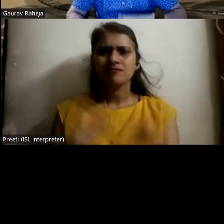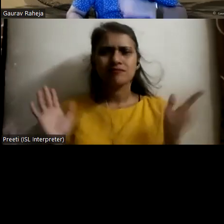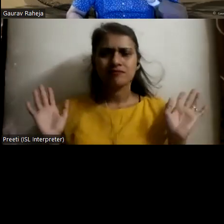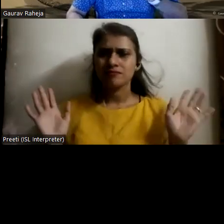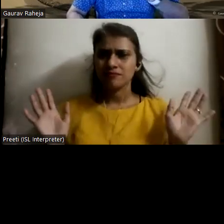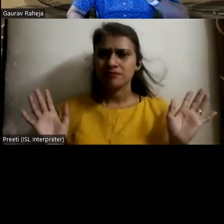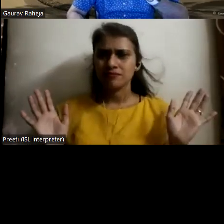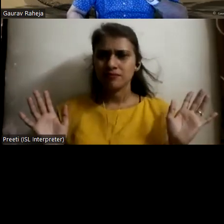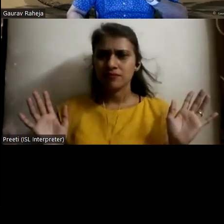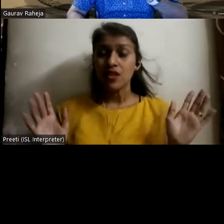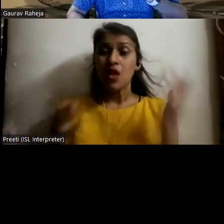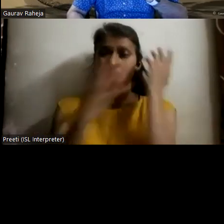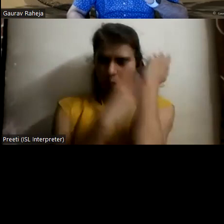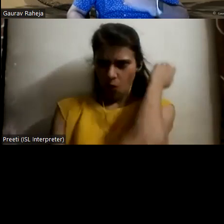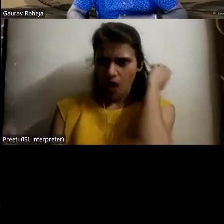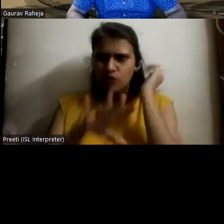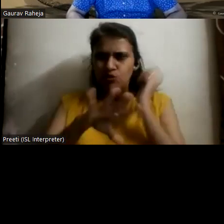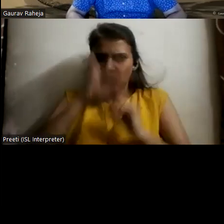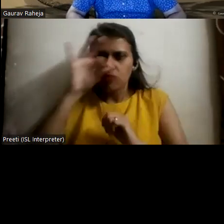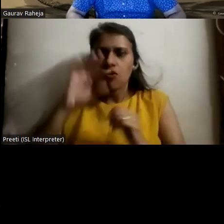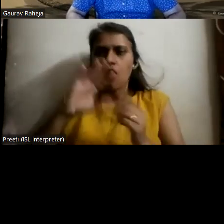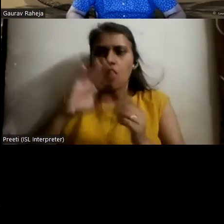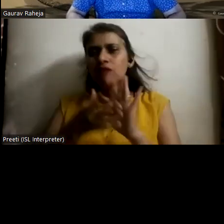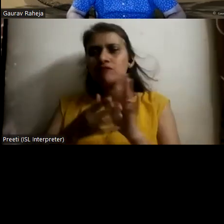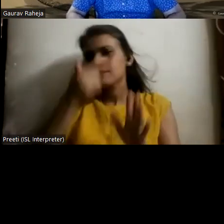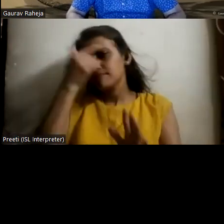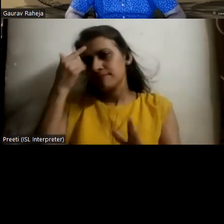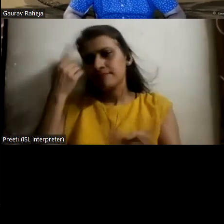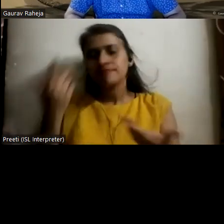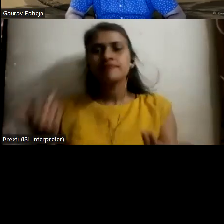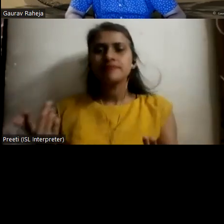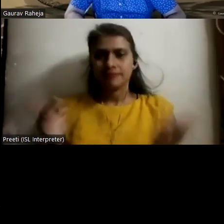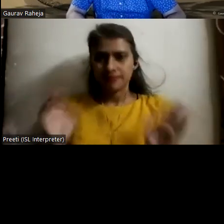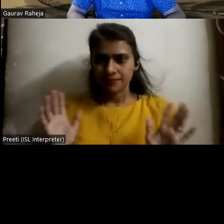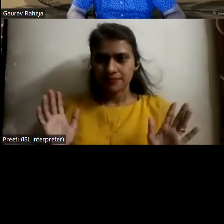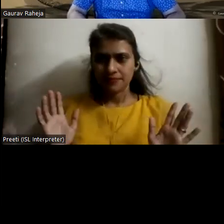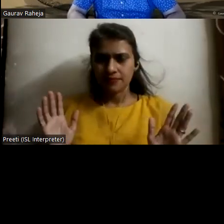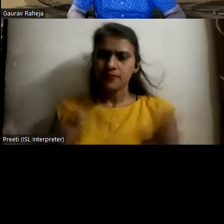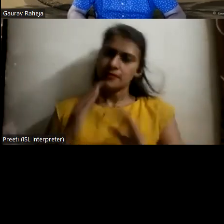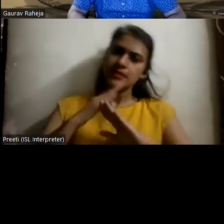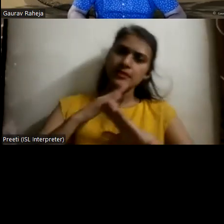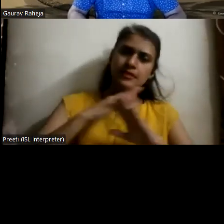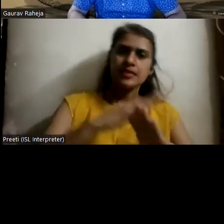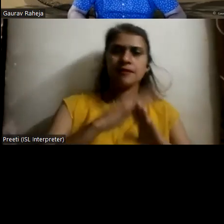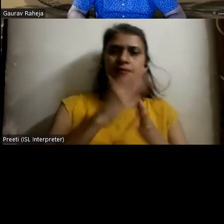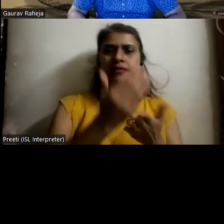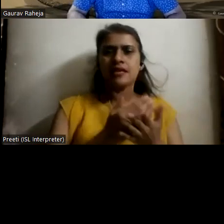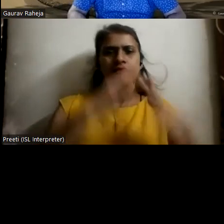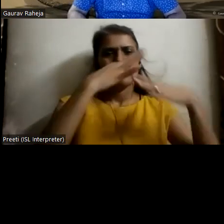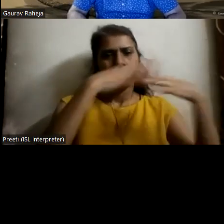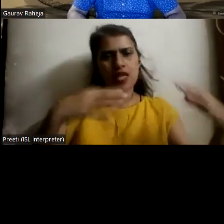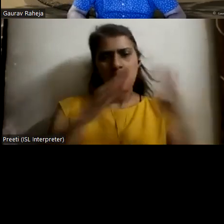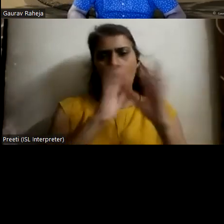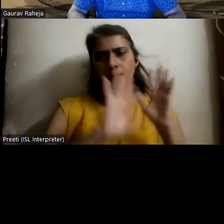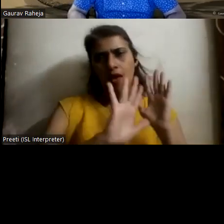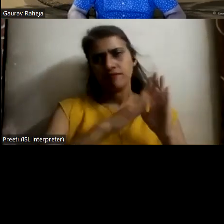is not a choice. Poverty is a consequence. It can be prevented, provided we come forward and